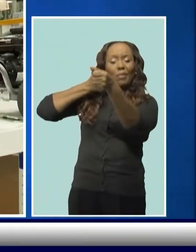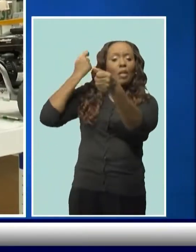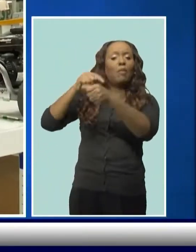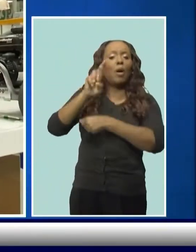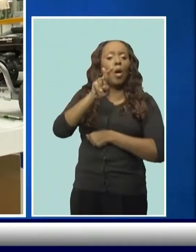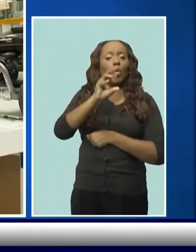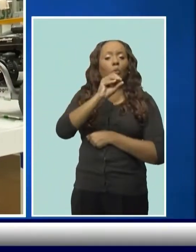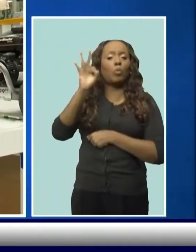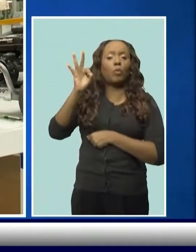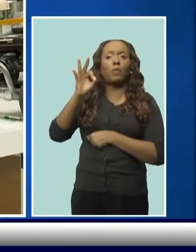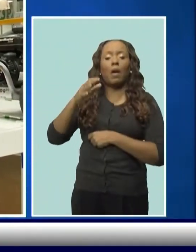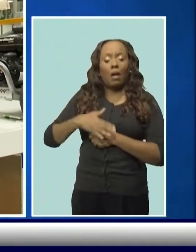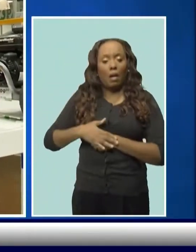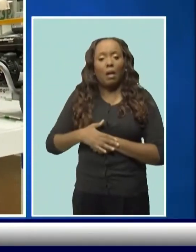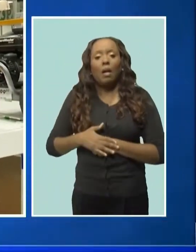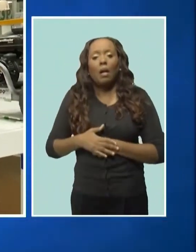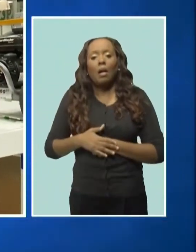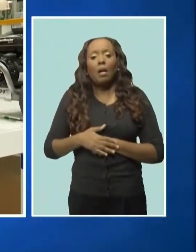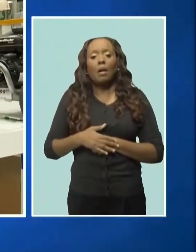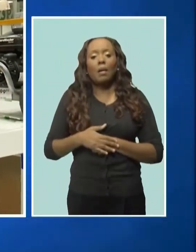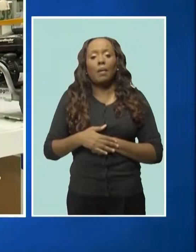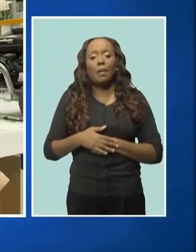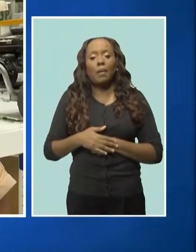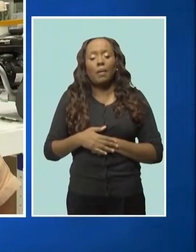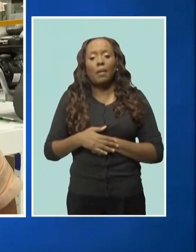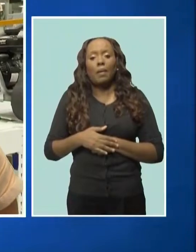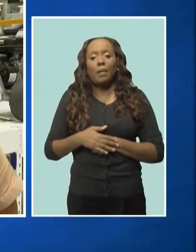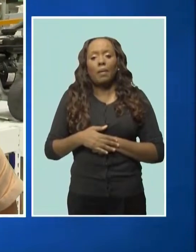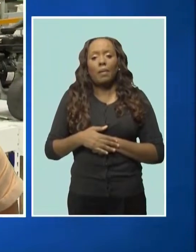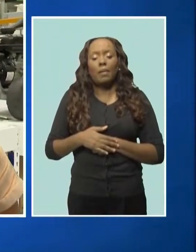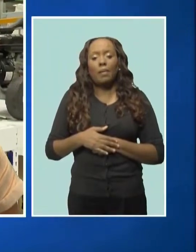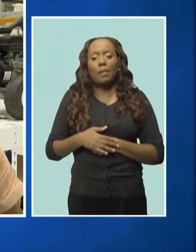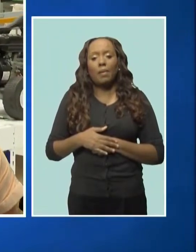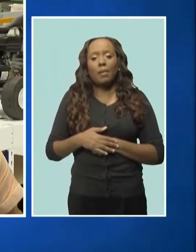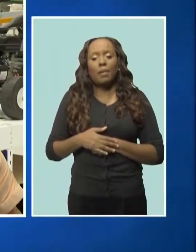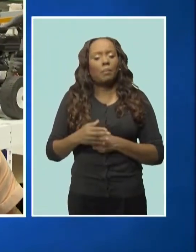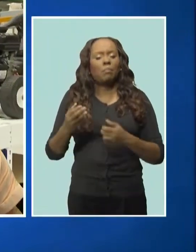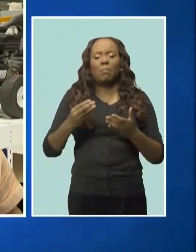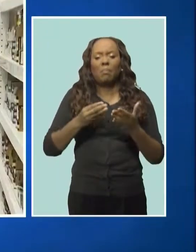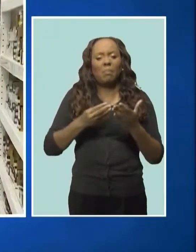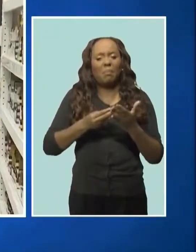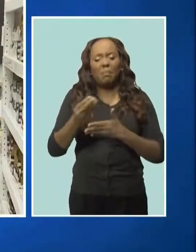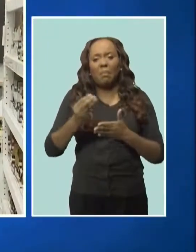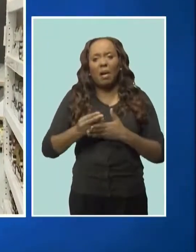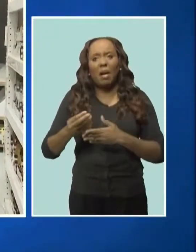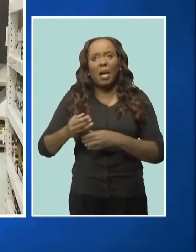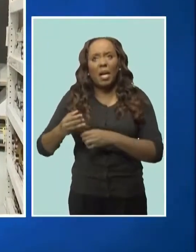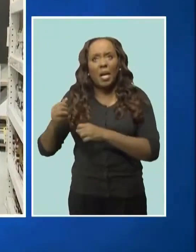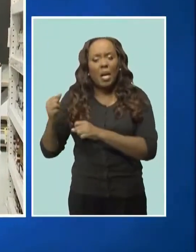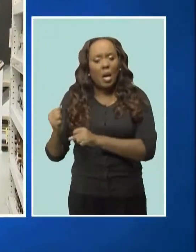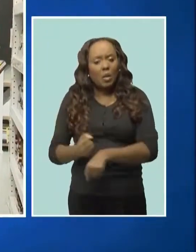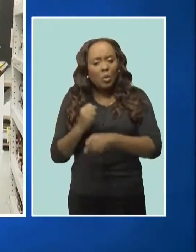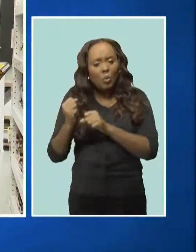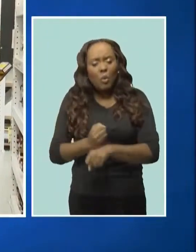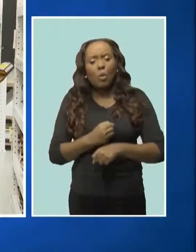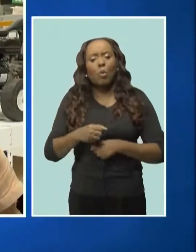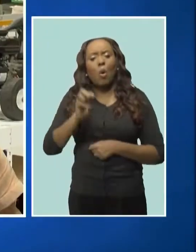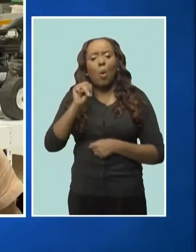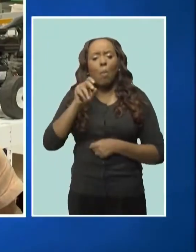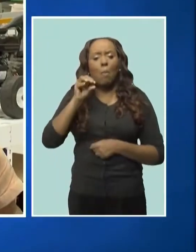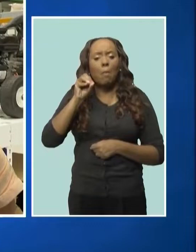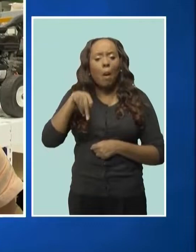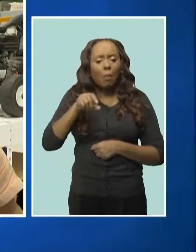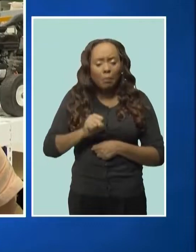basic products like sandbags, for example, cleaning material, mops, buckets, this kind of stuff. We saw in the past a lot